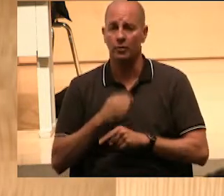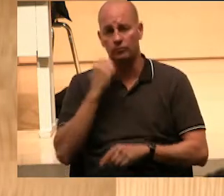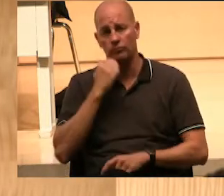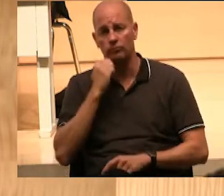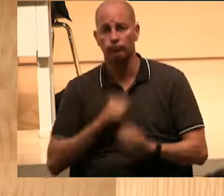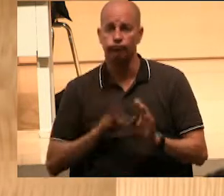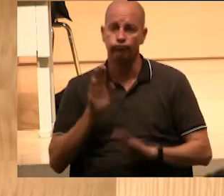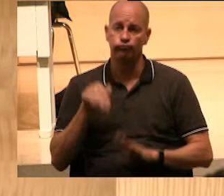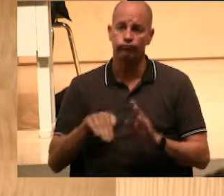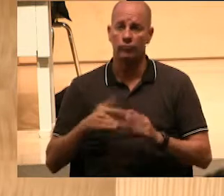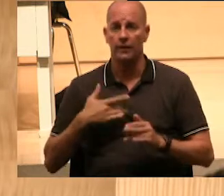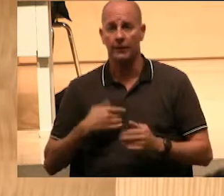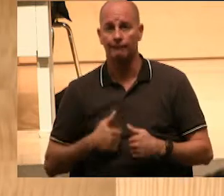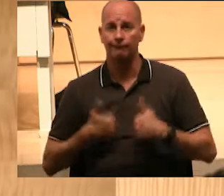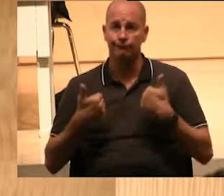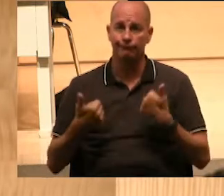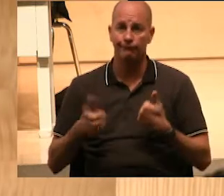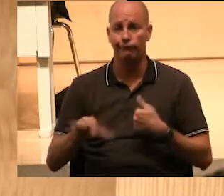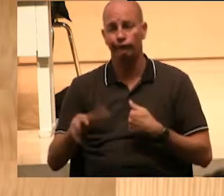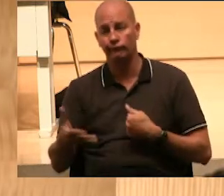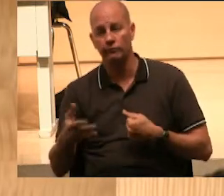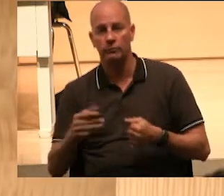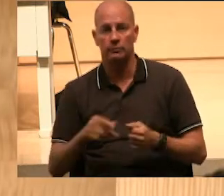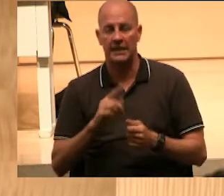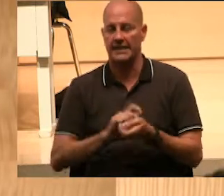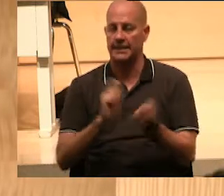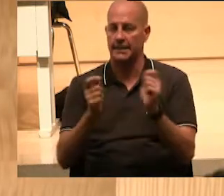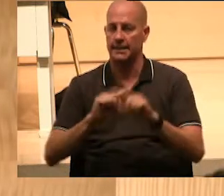during the day. These are really big dramatic shifts.